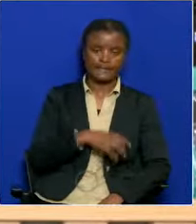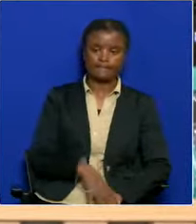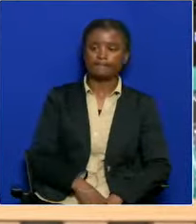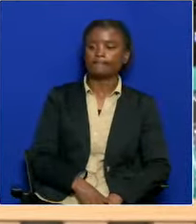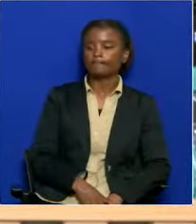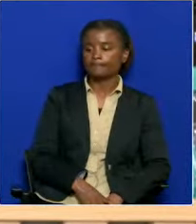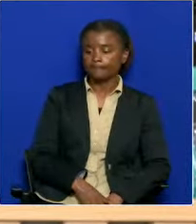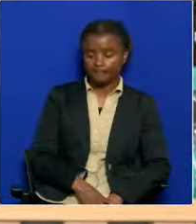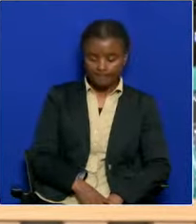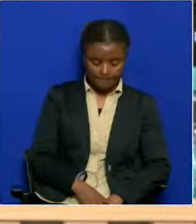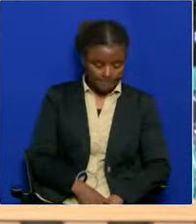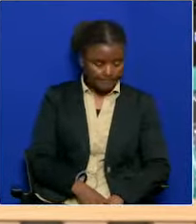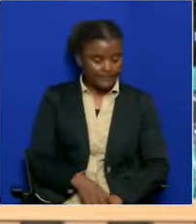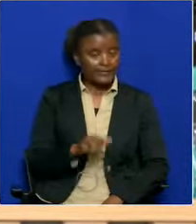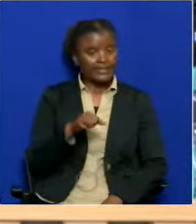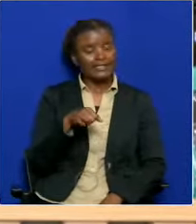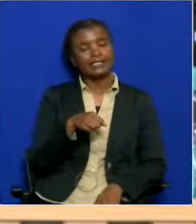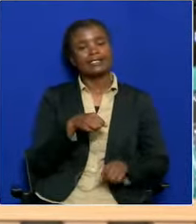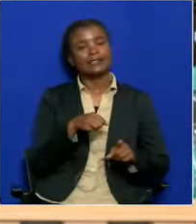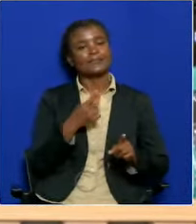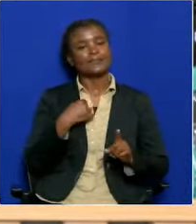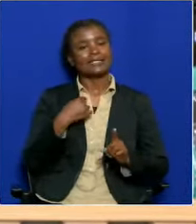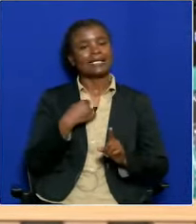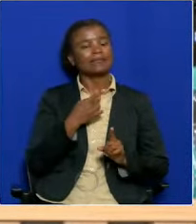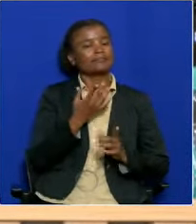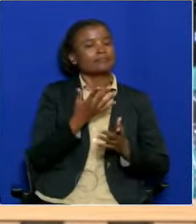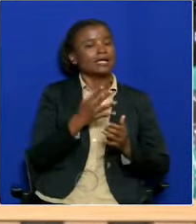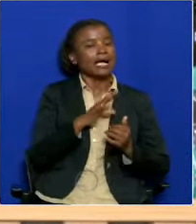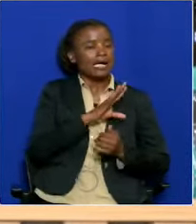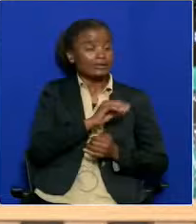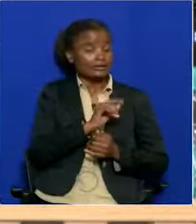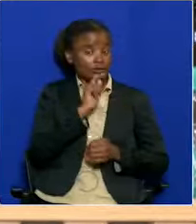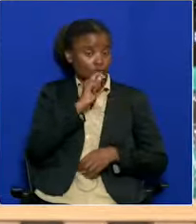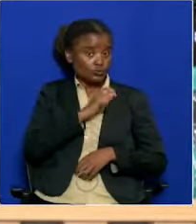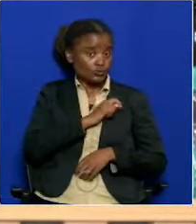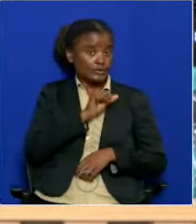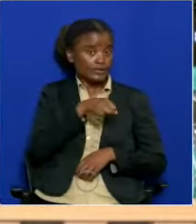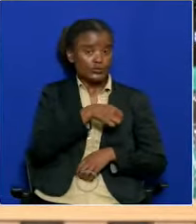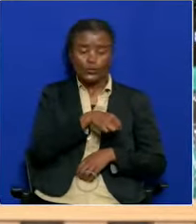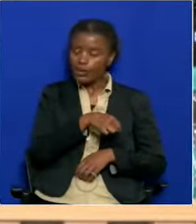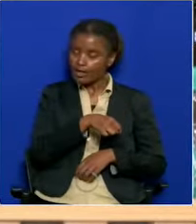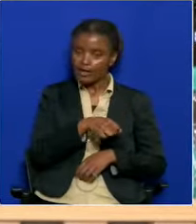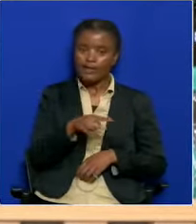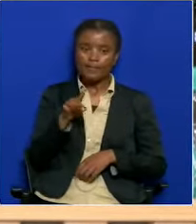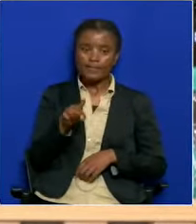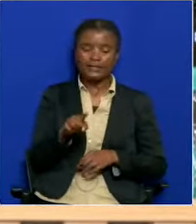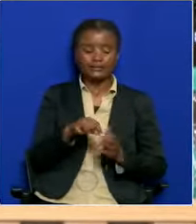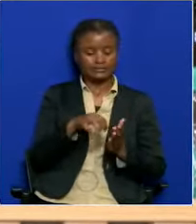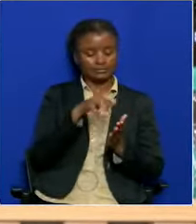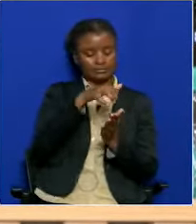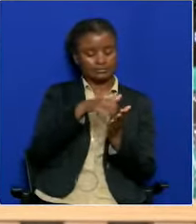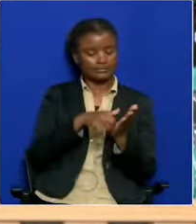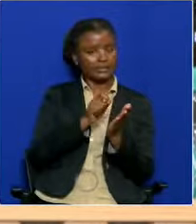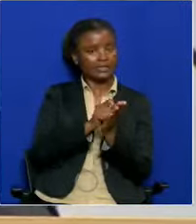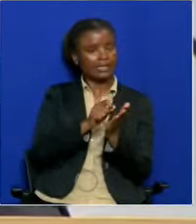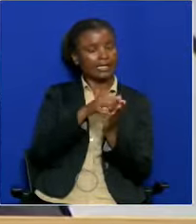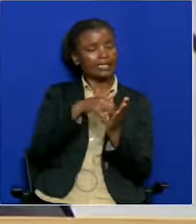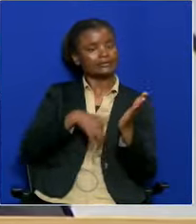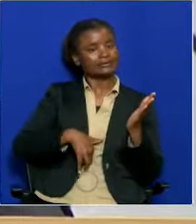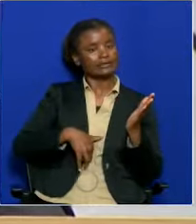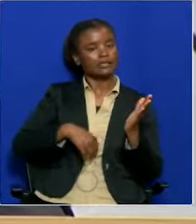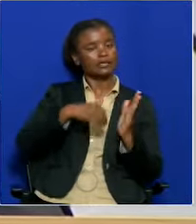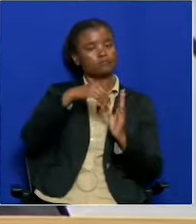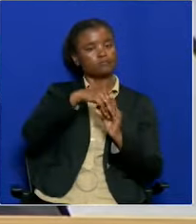the truthfulness of it. I'm merely noting the nature of the article or the contents of the article,